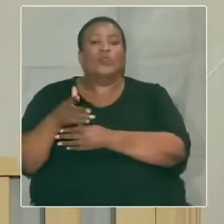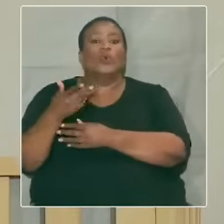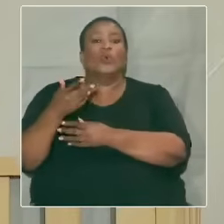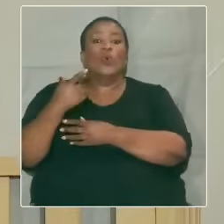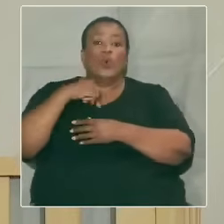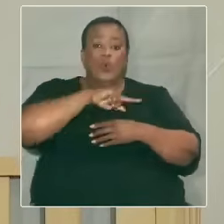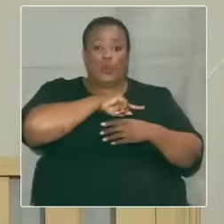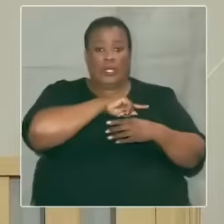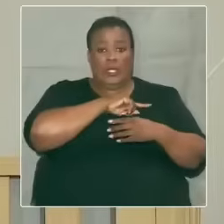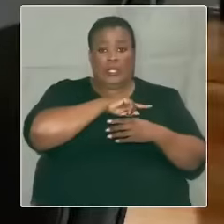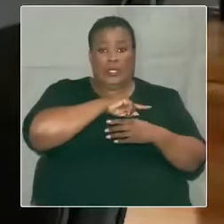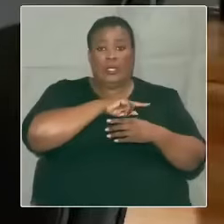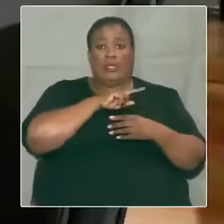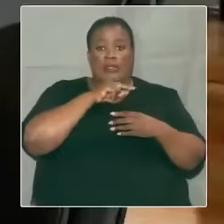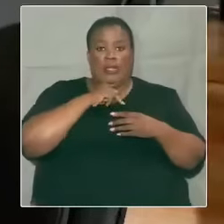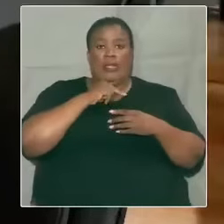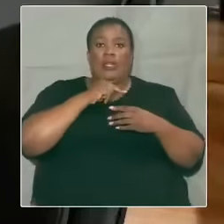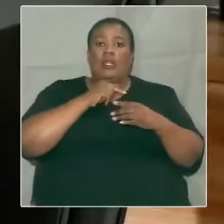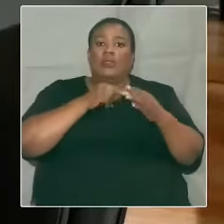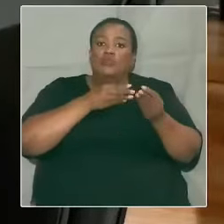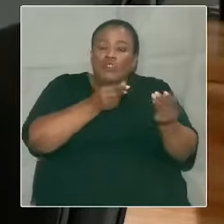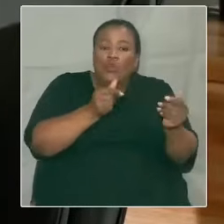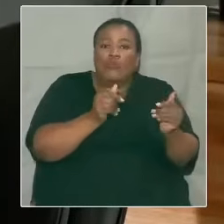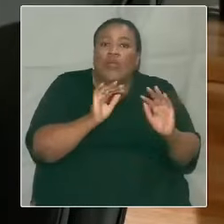how part.